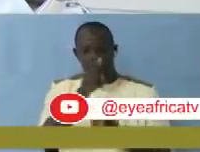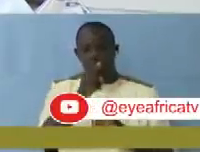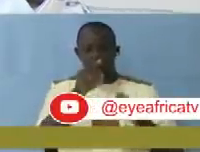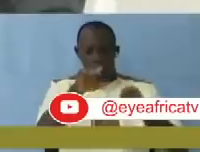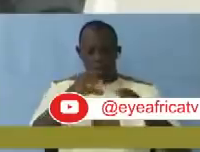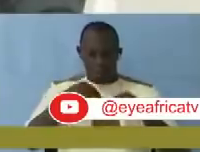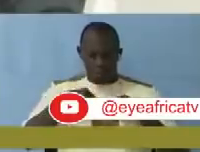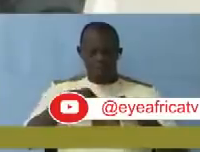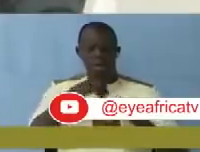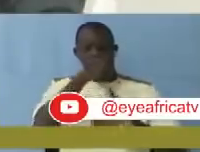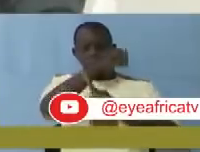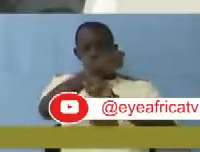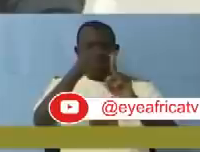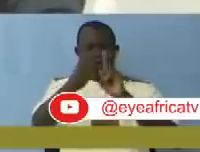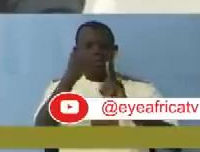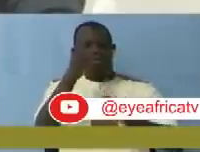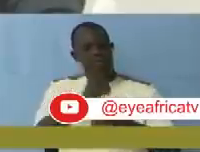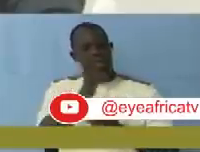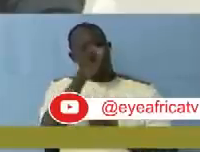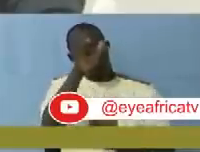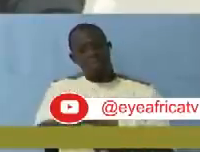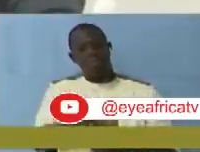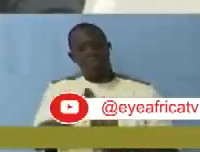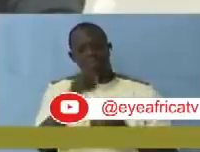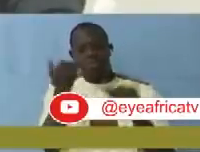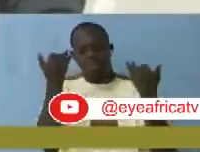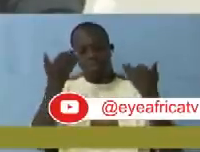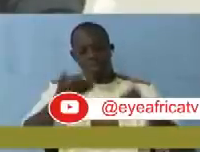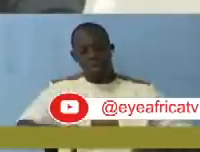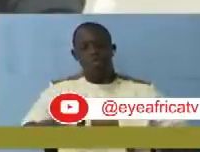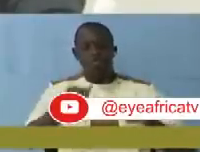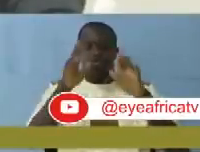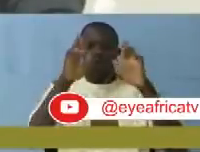the situation was disappointing? That's